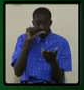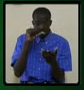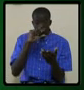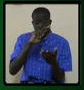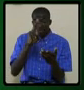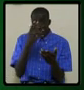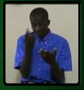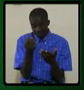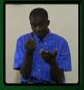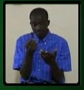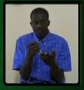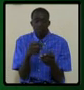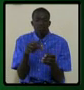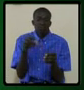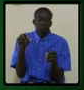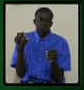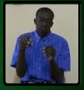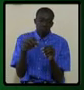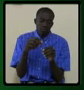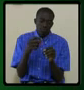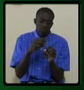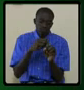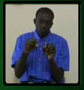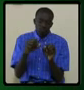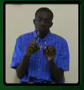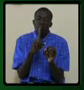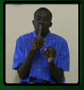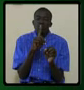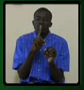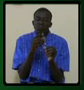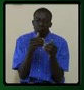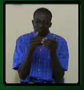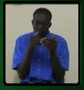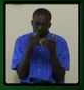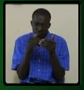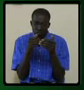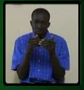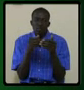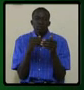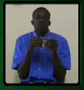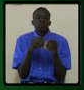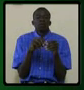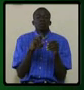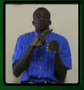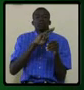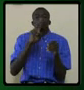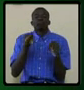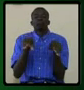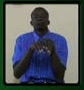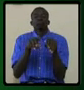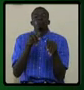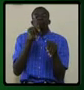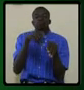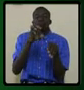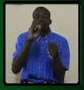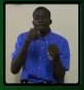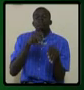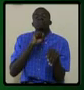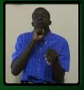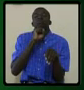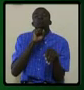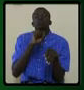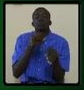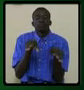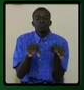we can hold a burning stick near the mouth of a test tube. Hydrogen will bring about a pop sound as it